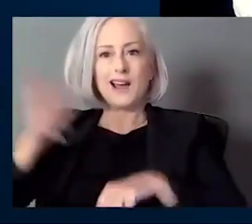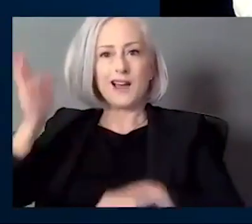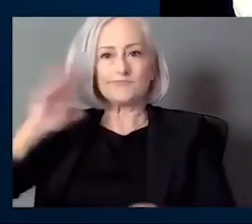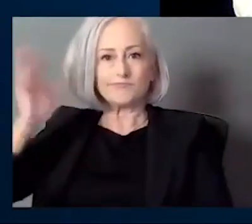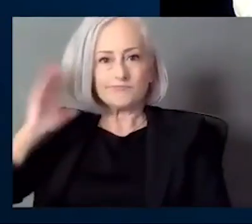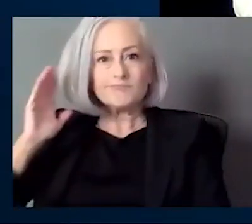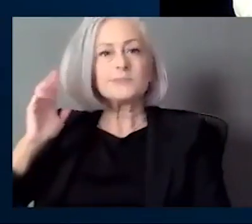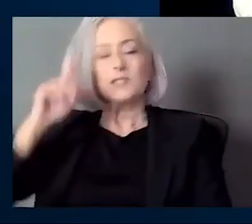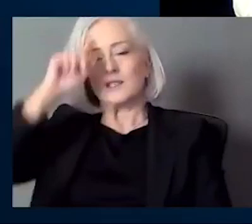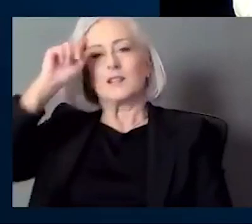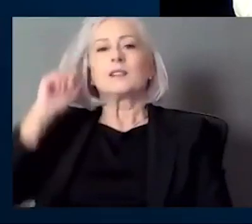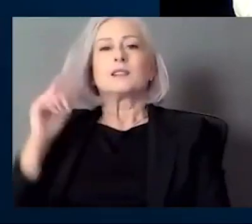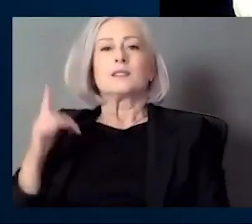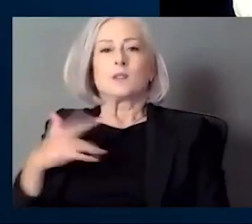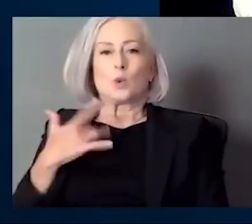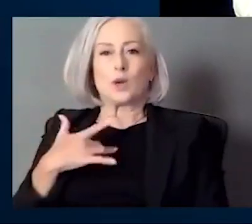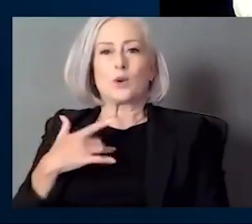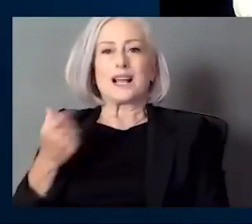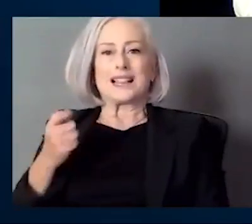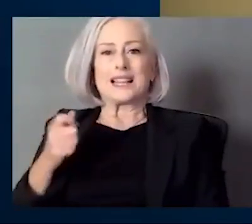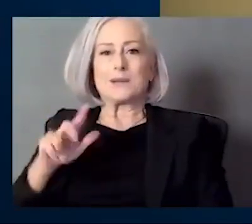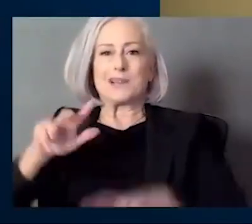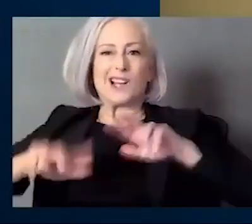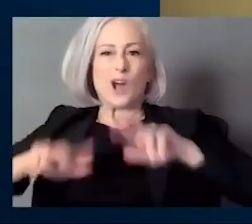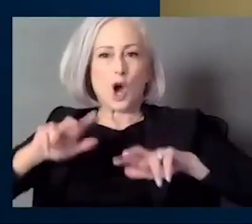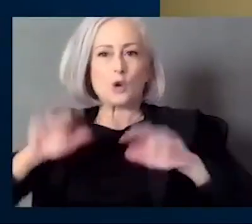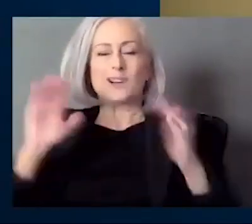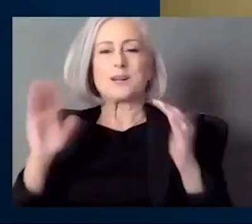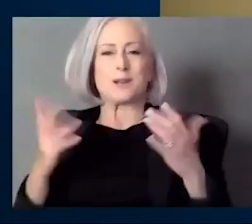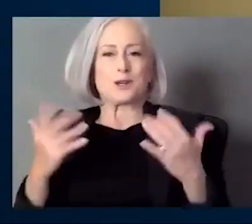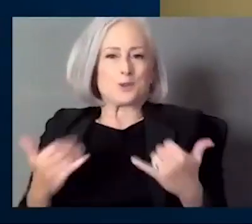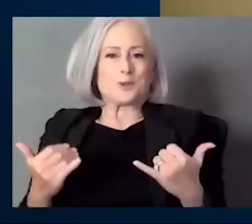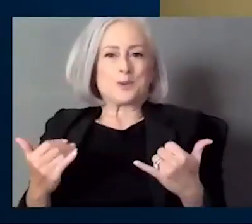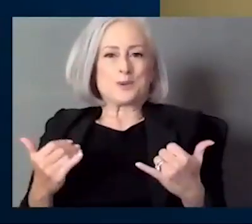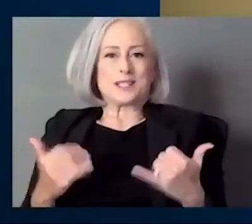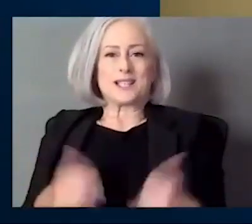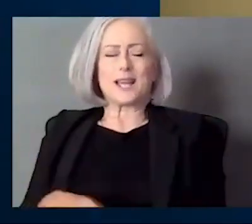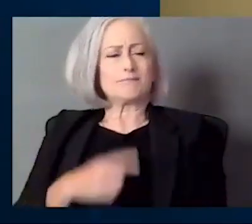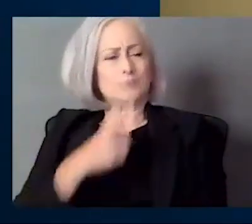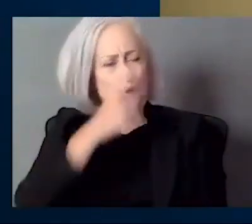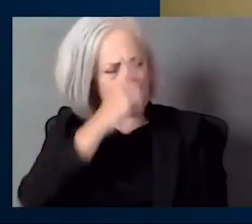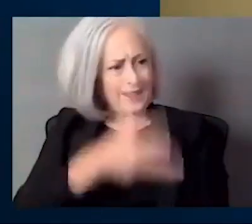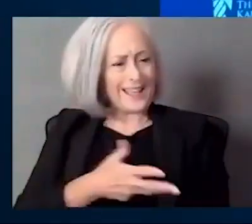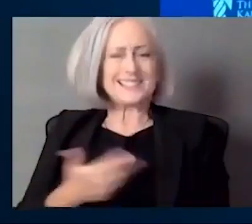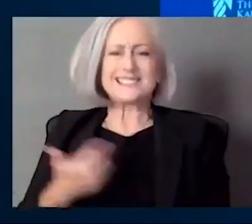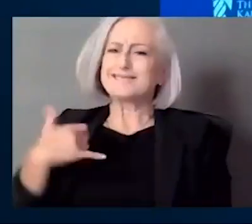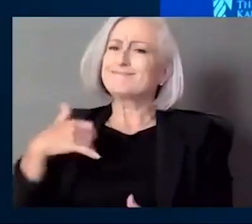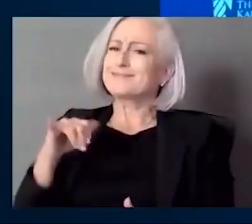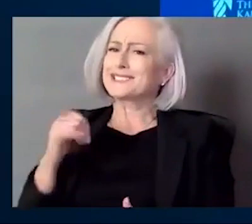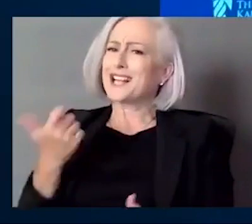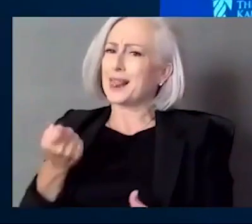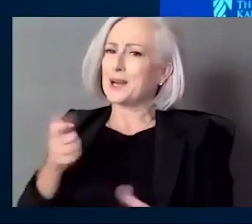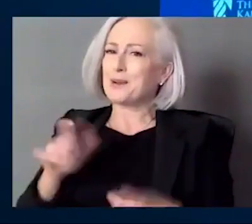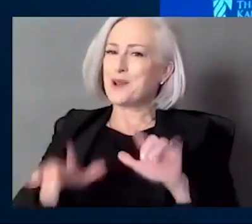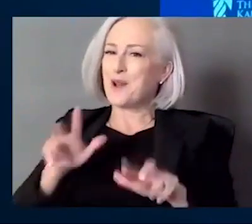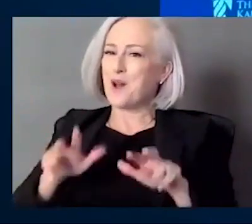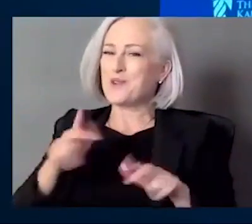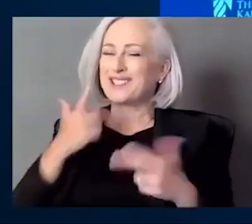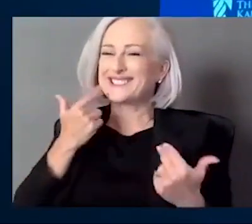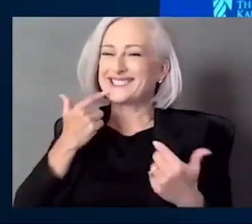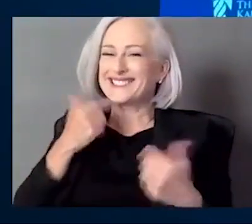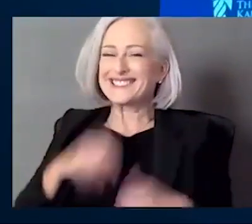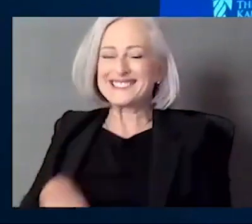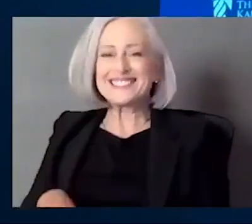were probably a little more awkward than we are today. What do you Yeah. think? We're still pretty awkward. No, You know, come I think we have to set that in